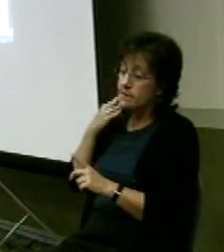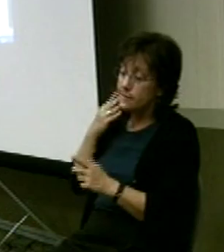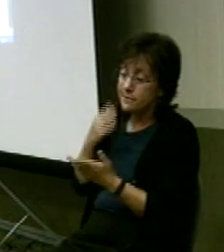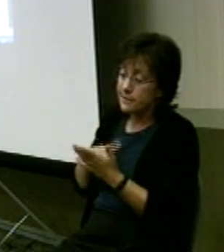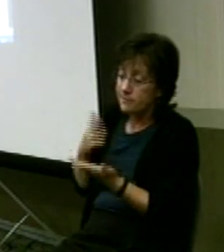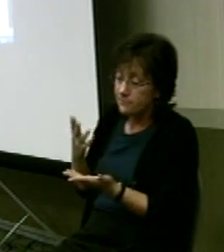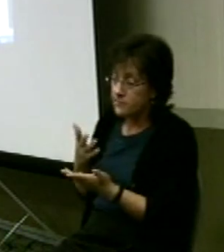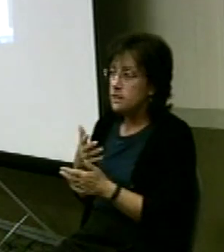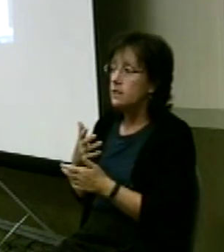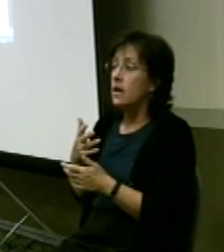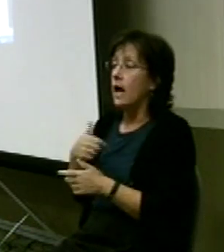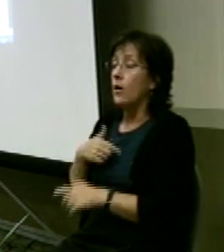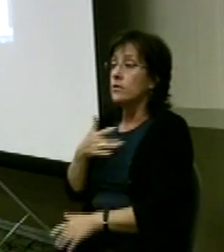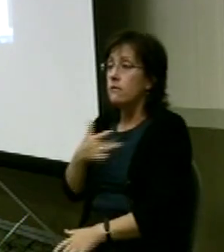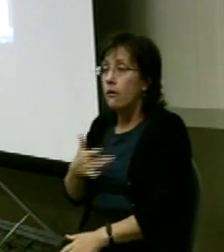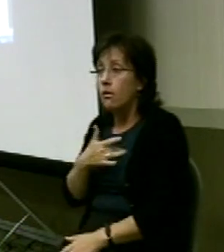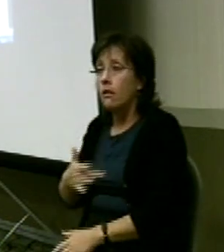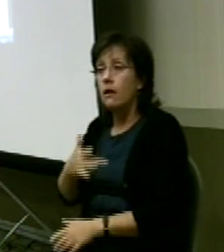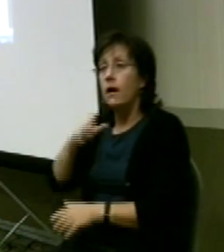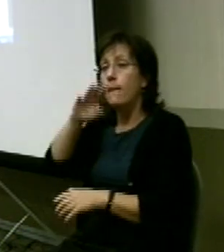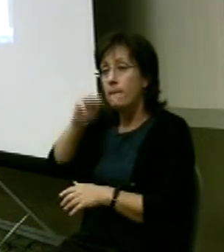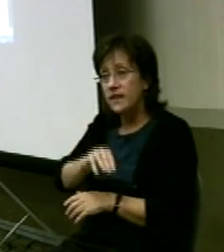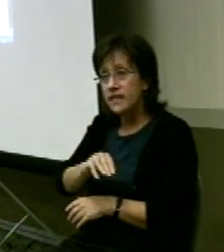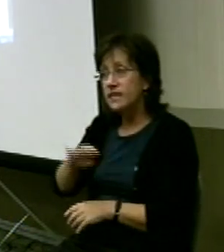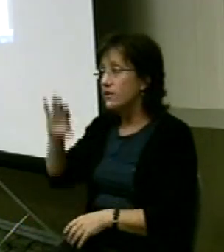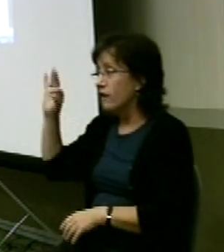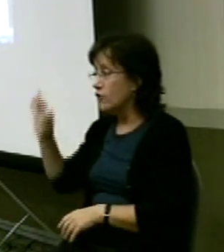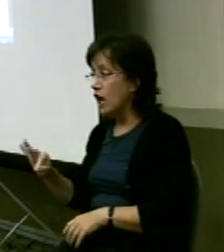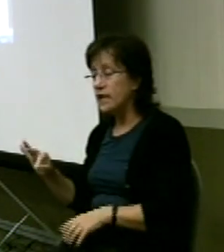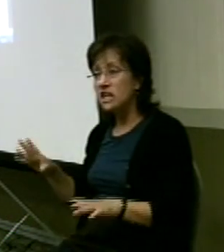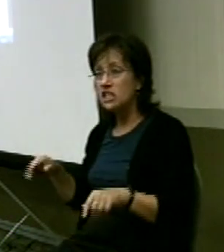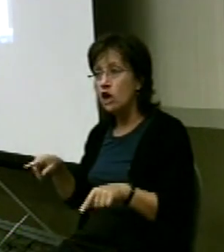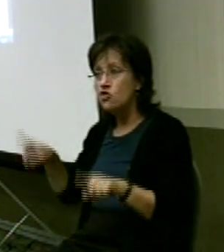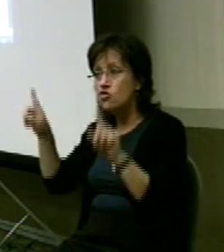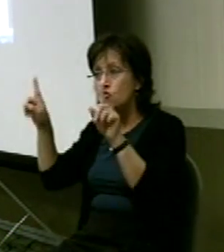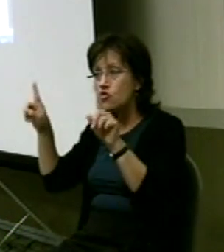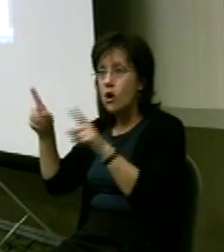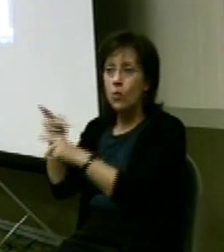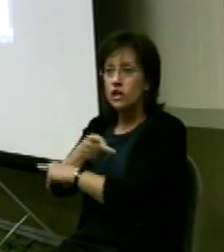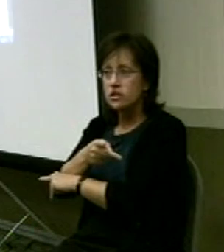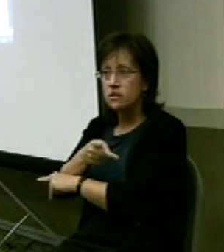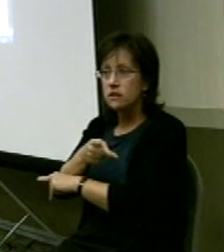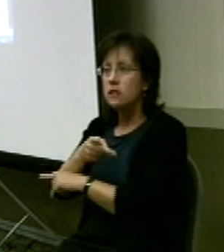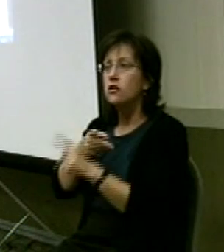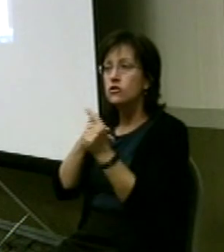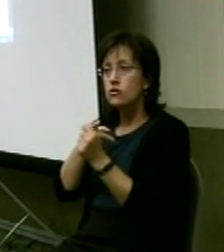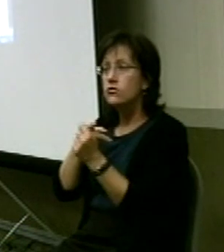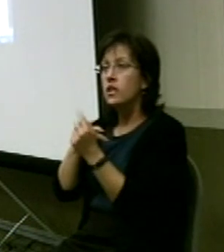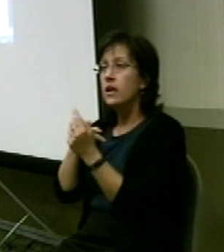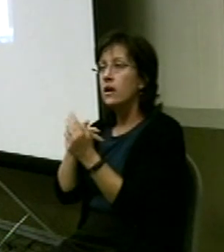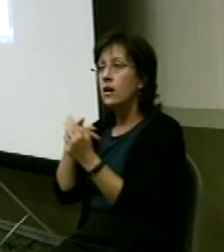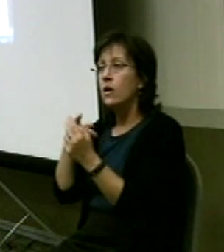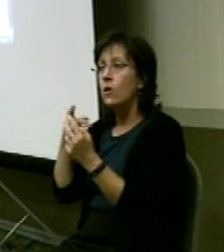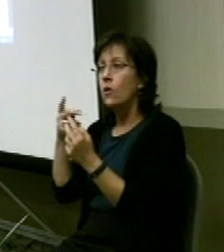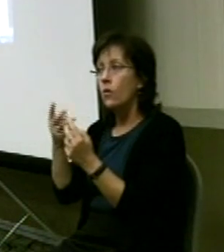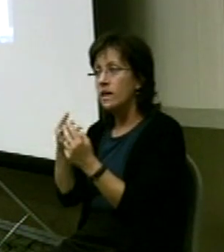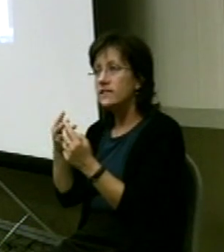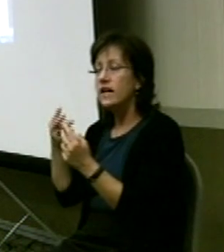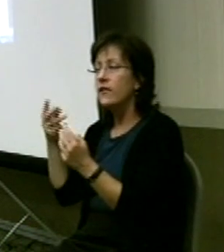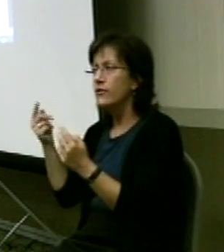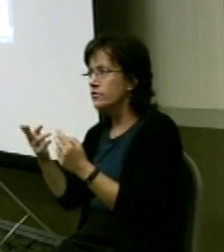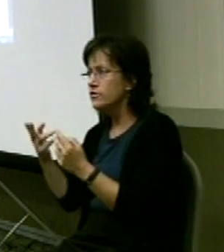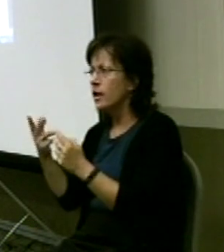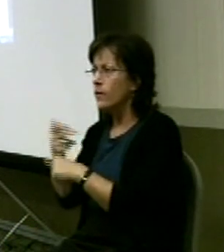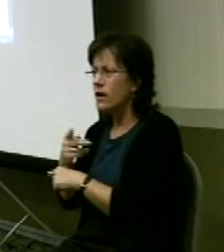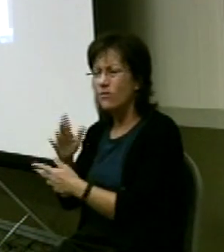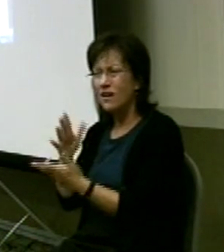from my experience again, I would say the pattern is Mondays, Fridays tend to be worse. Tuesday, Wednesday, Thursday worst.